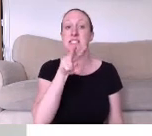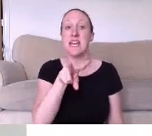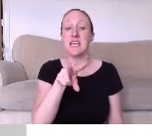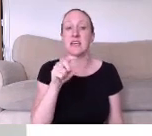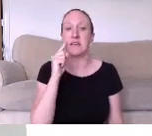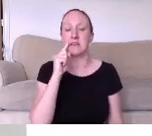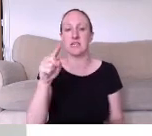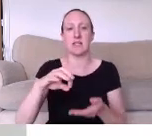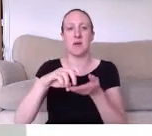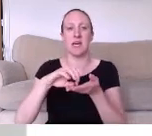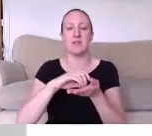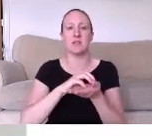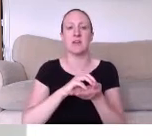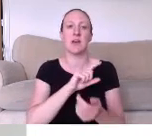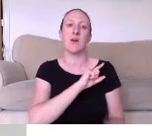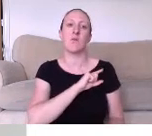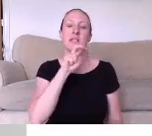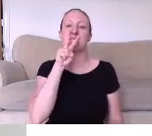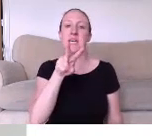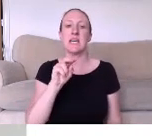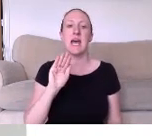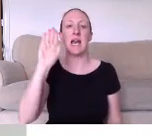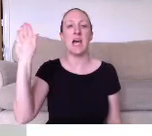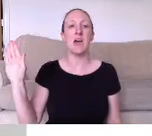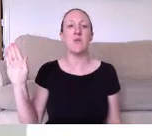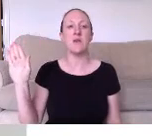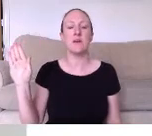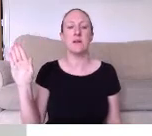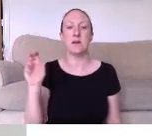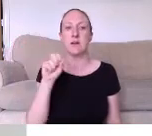It's Snake, said the mouse. Why, Snake, hello.